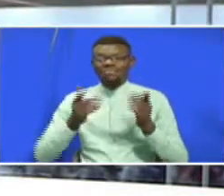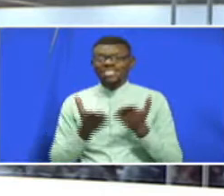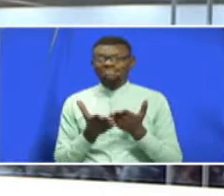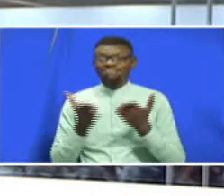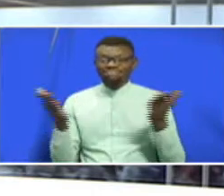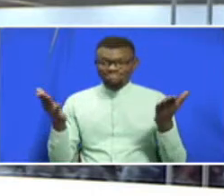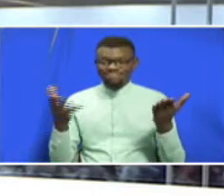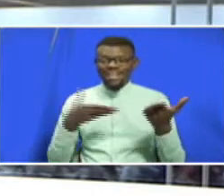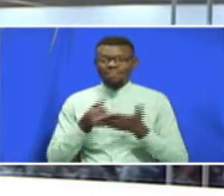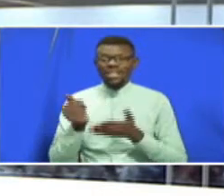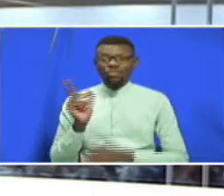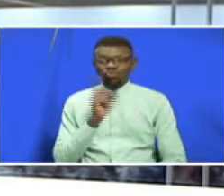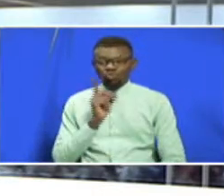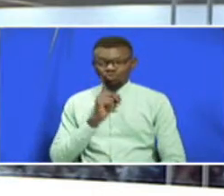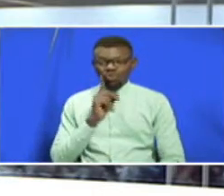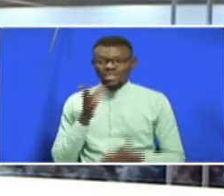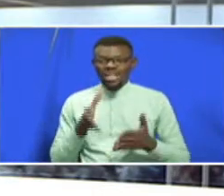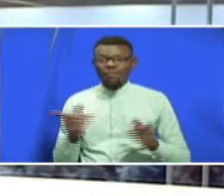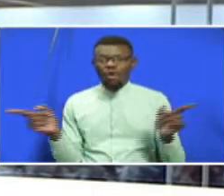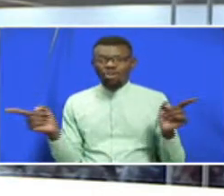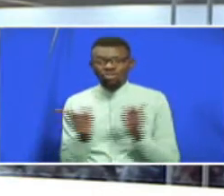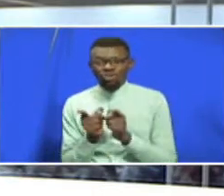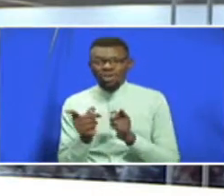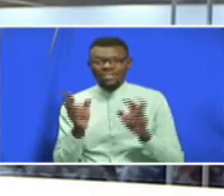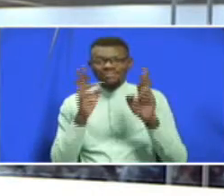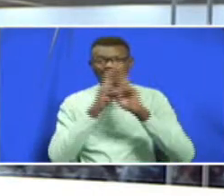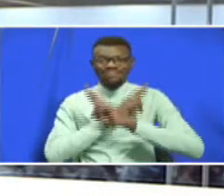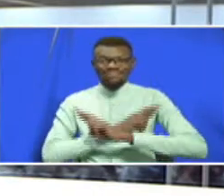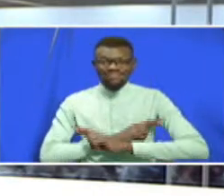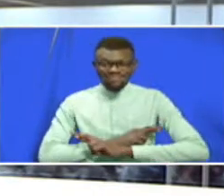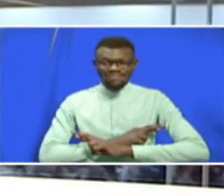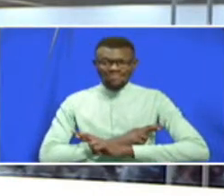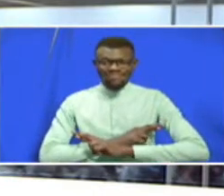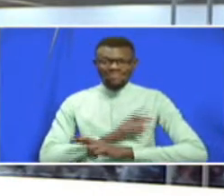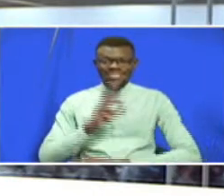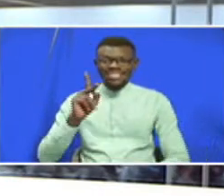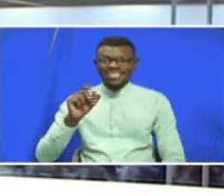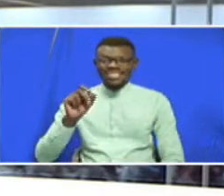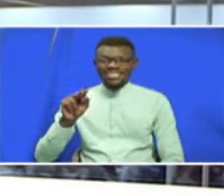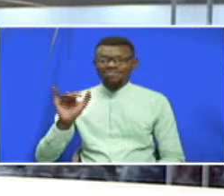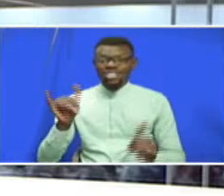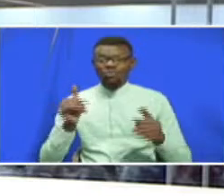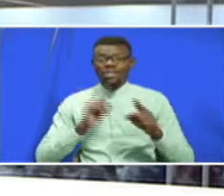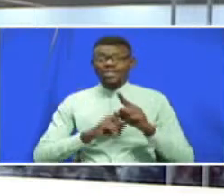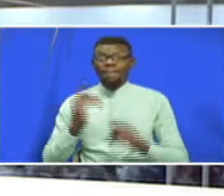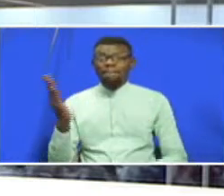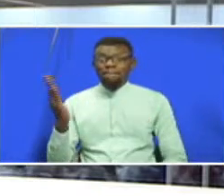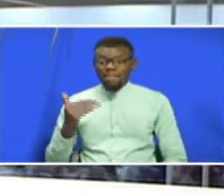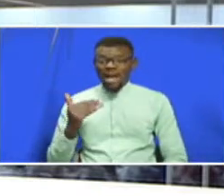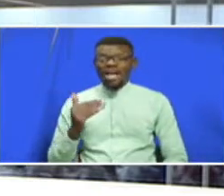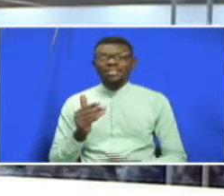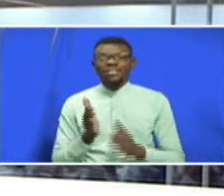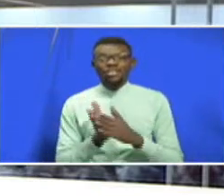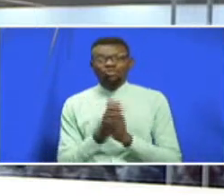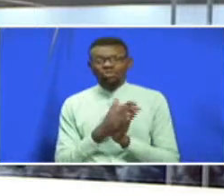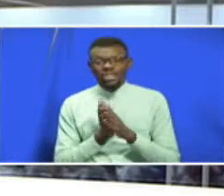copy tomorrow morning. And now to take a short commercial break here on KTN Prime. When we get back, we tell you why